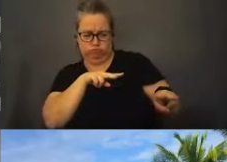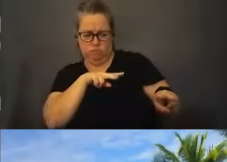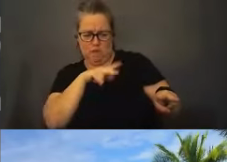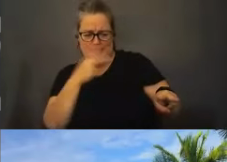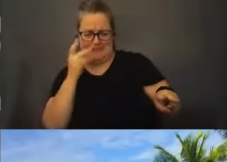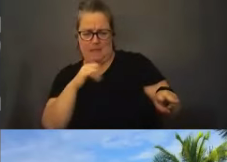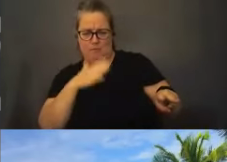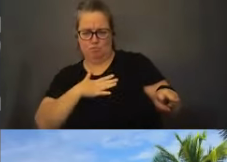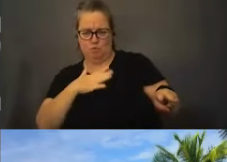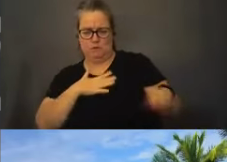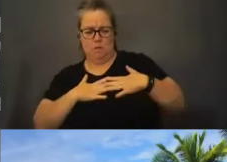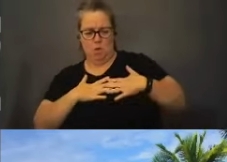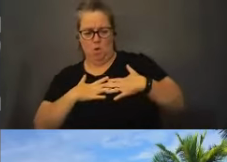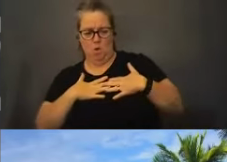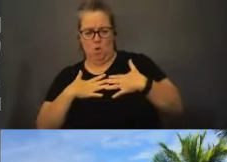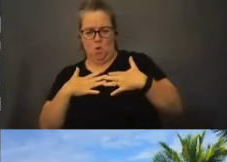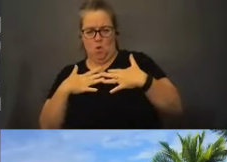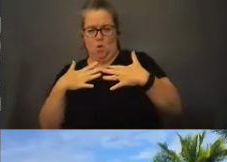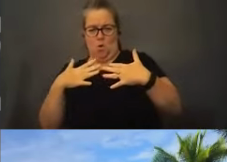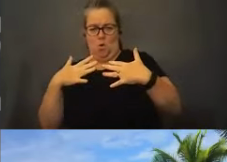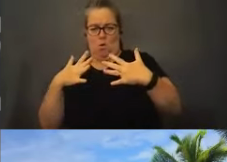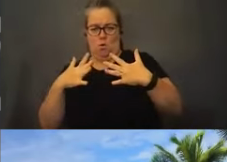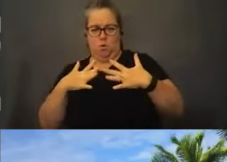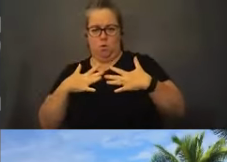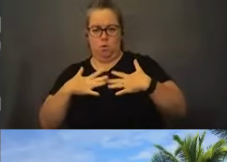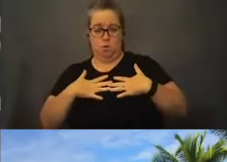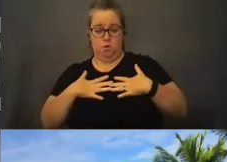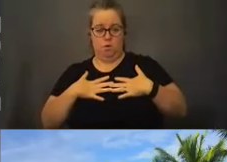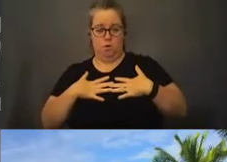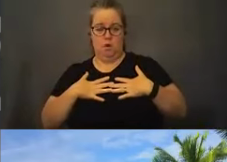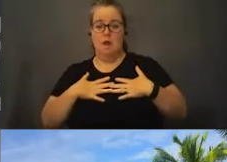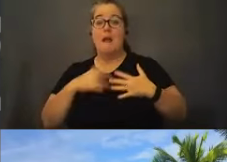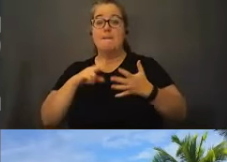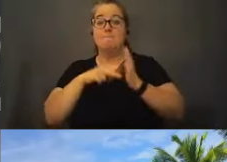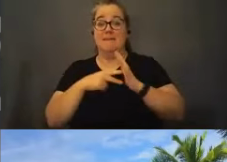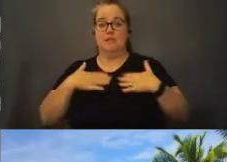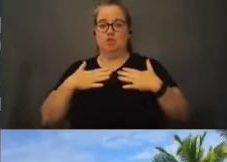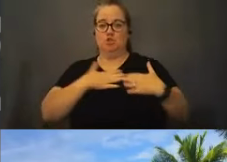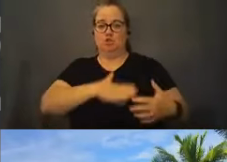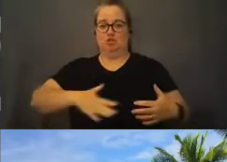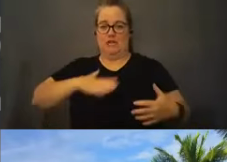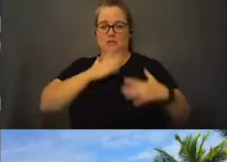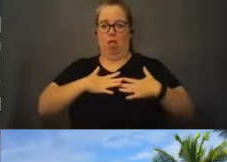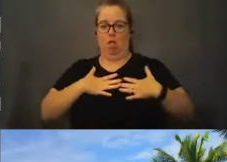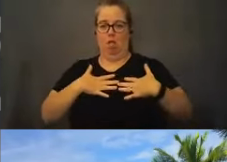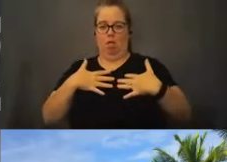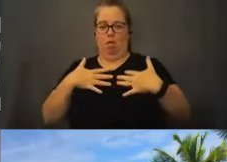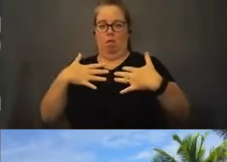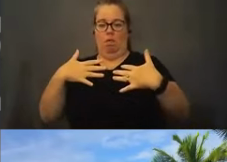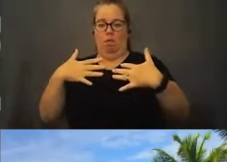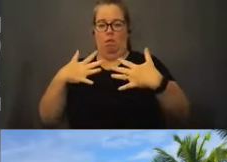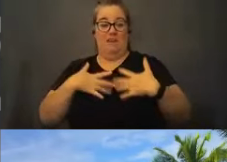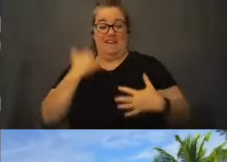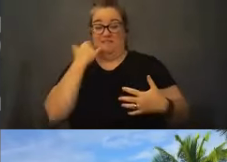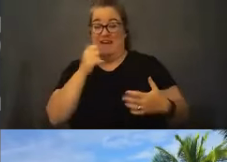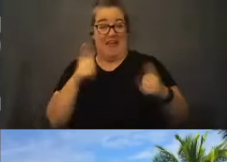if air is moving. It will get bigger. If it doesn't the first time,